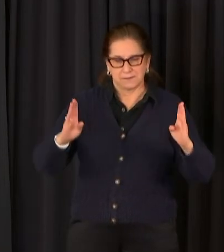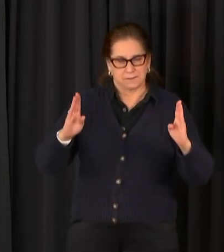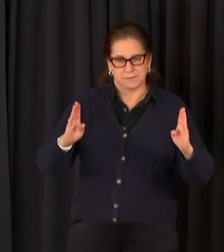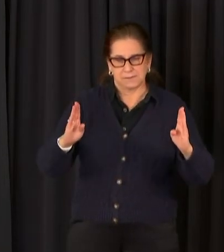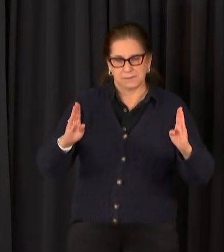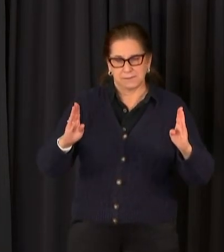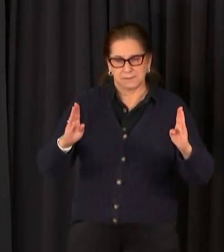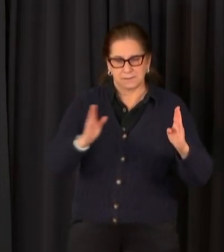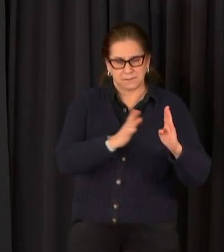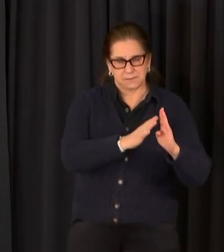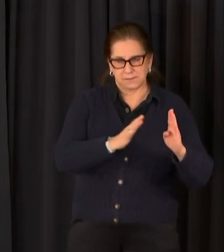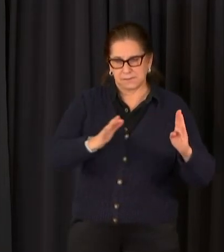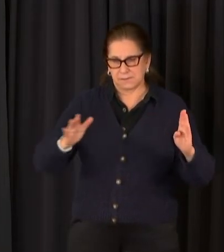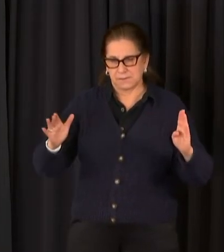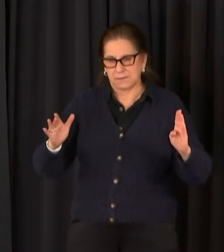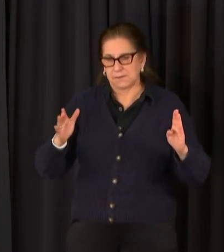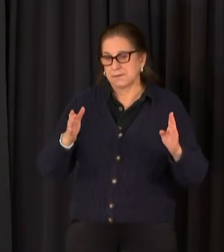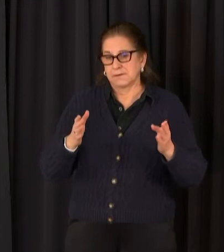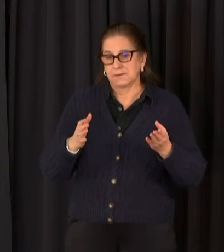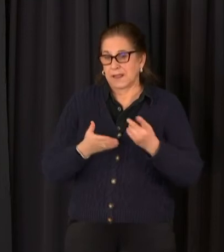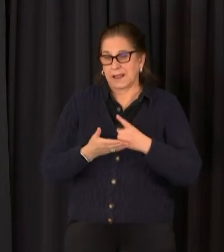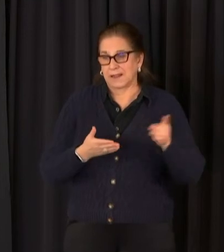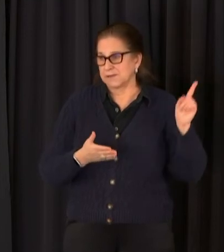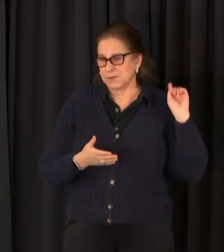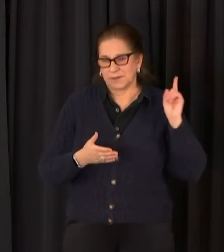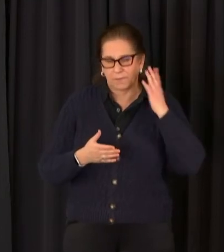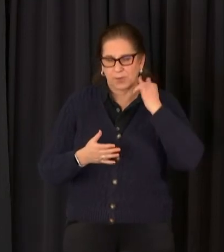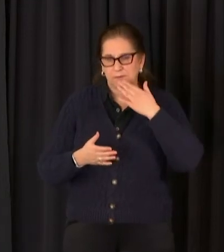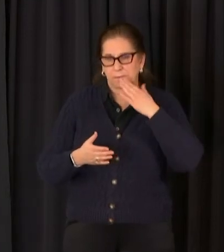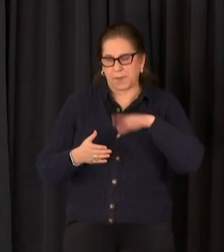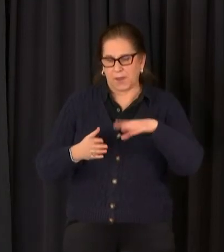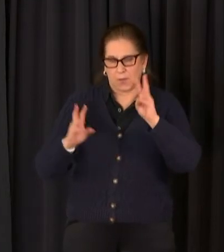where we didn't have testing for a few days.